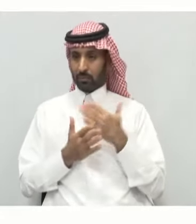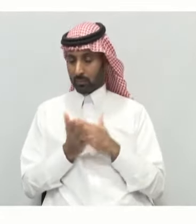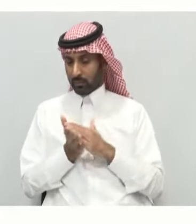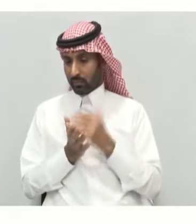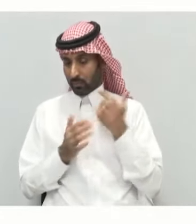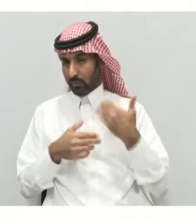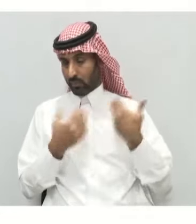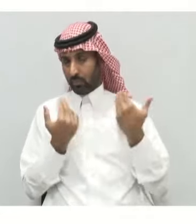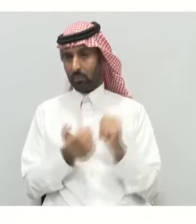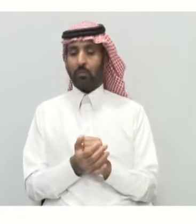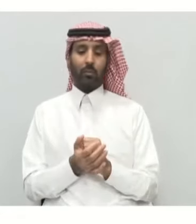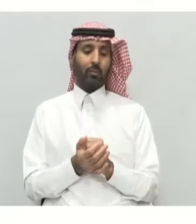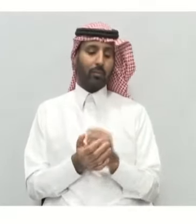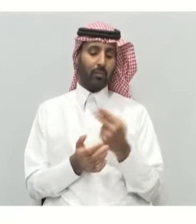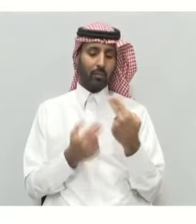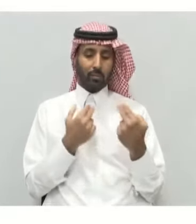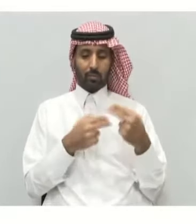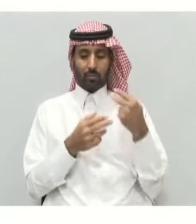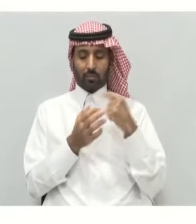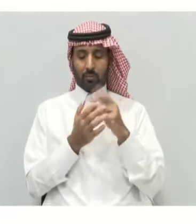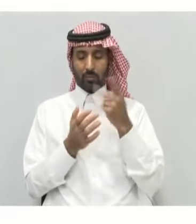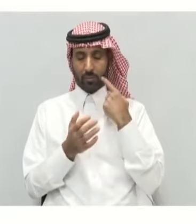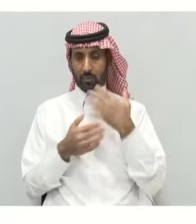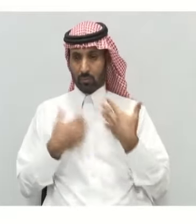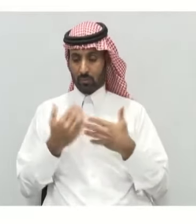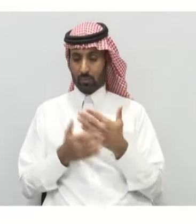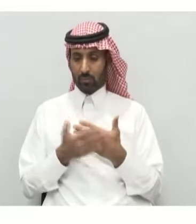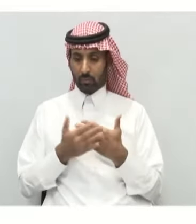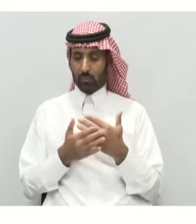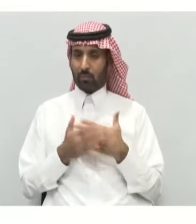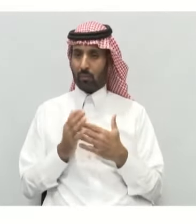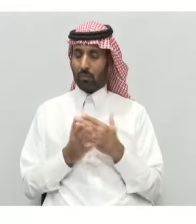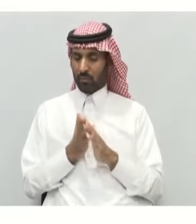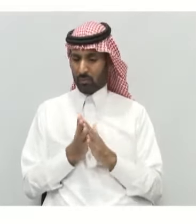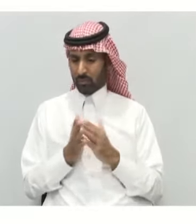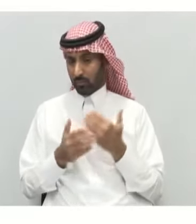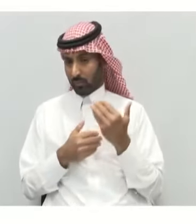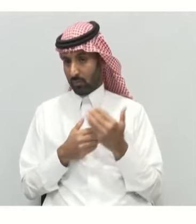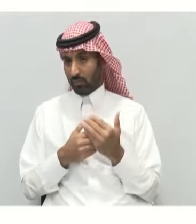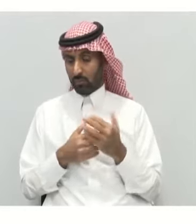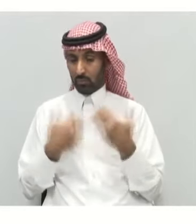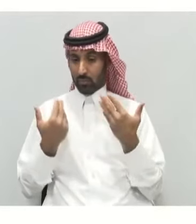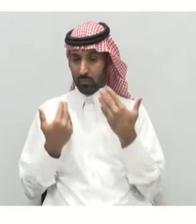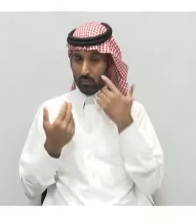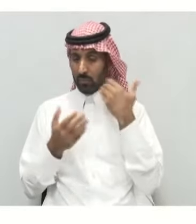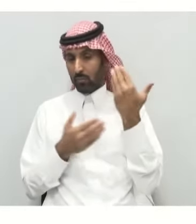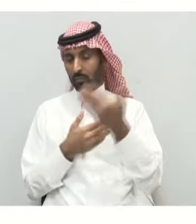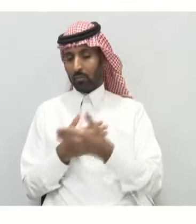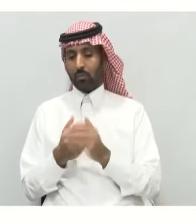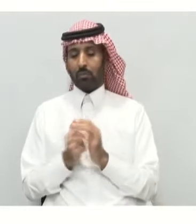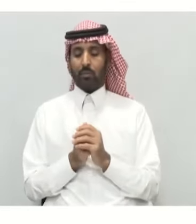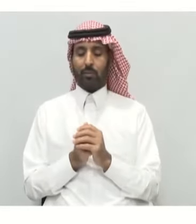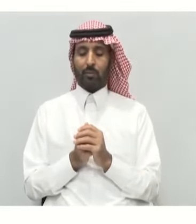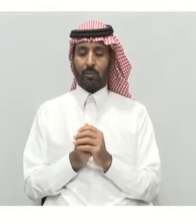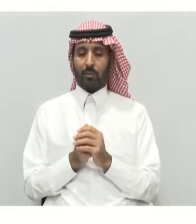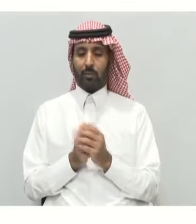is interesting. And here the adjective is interesting, and the verb to be